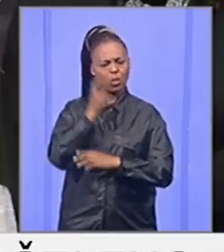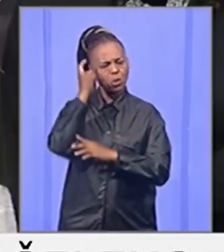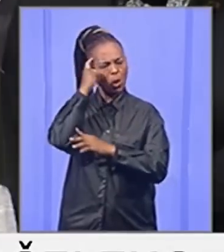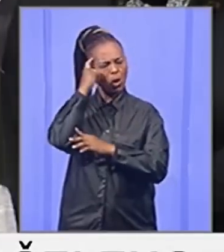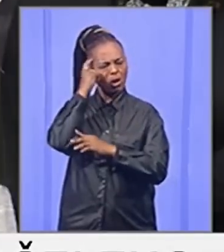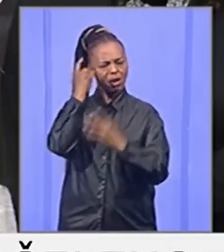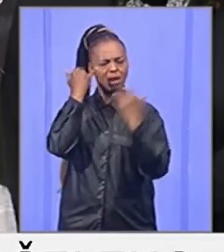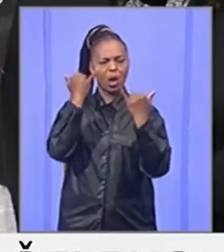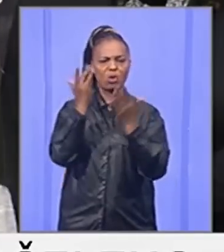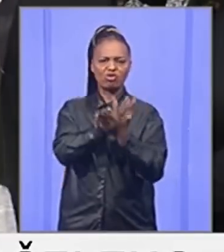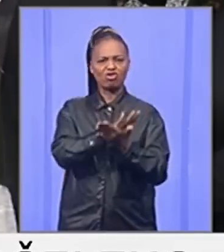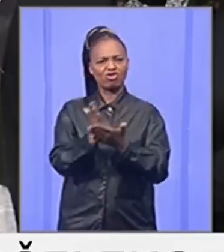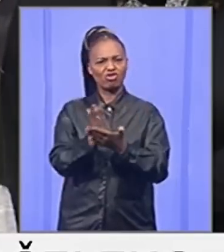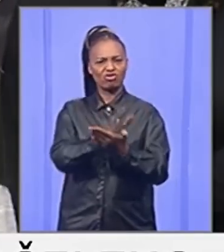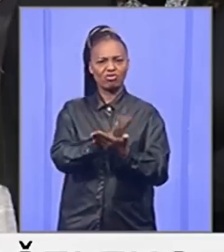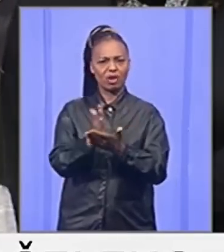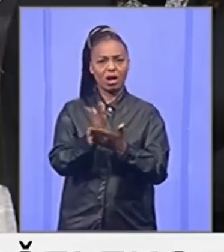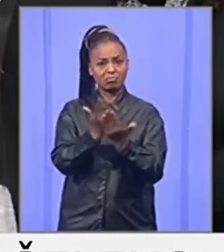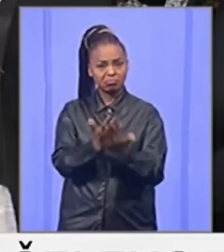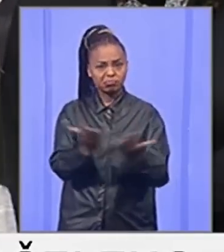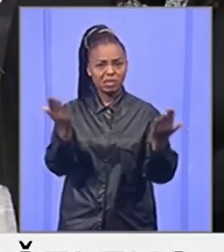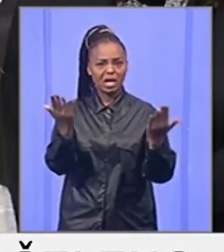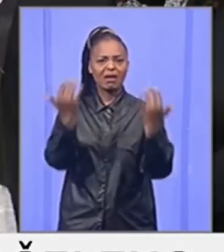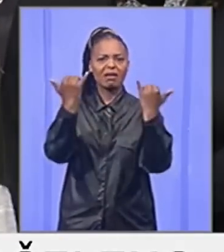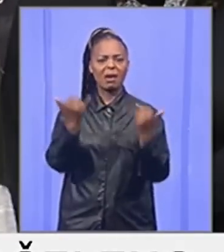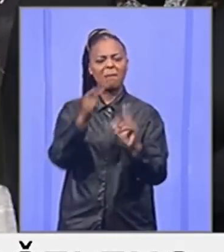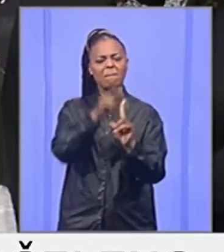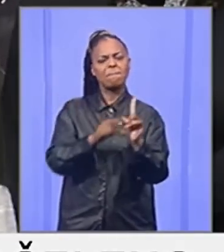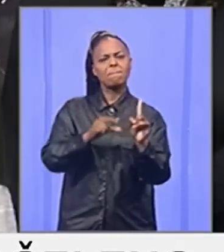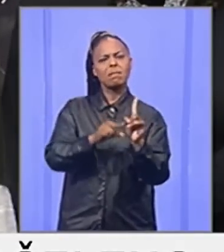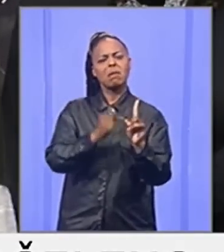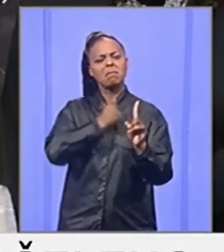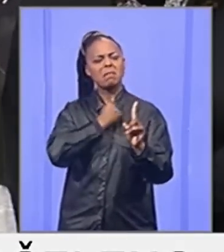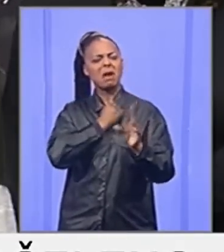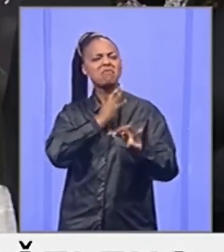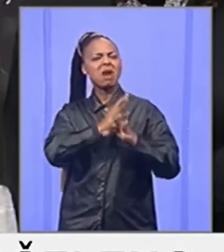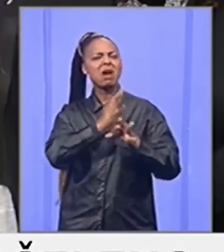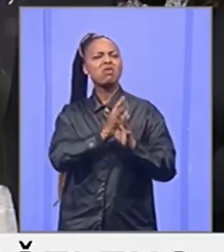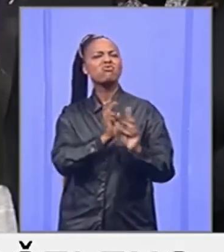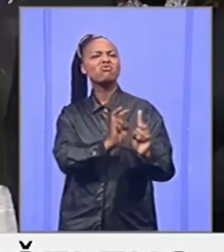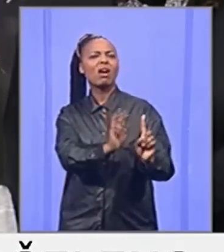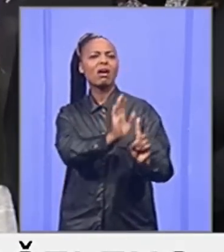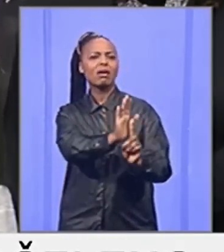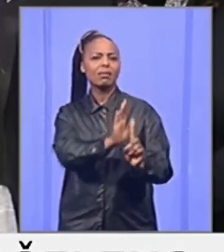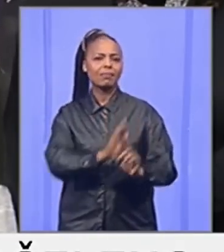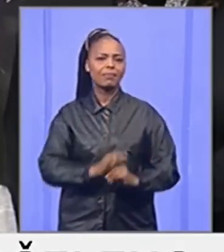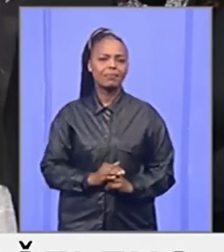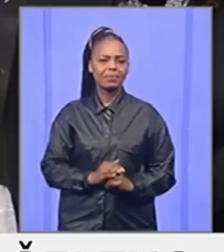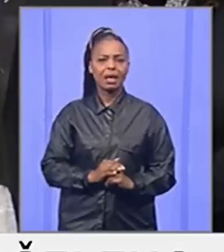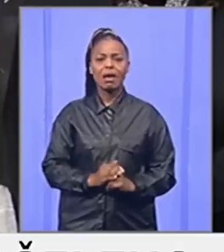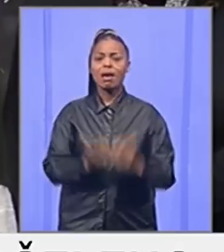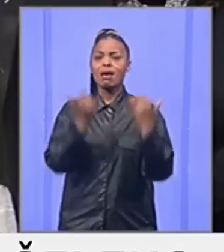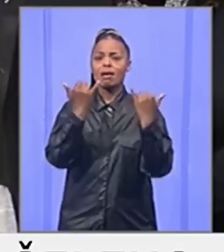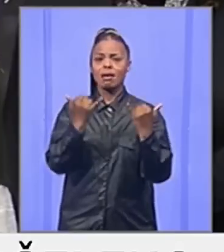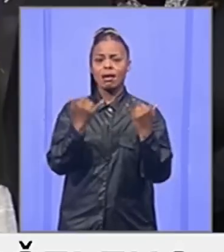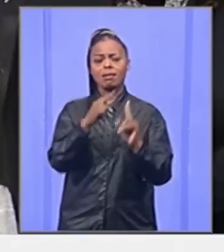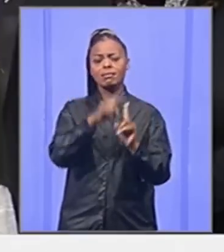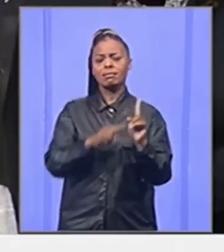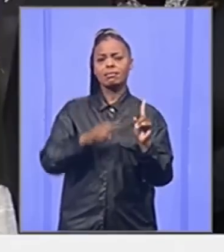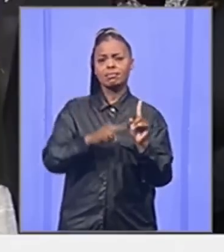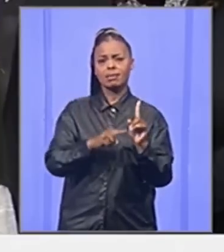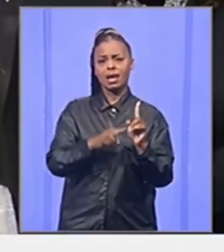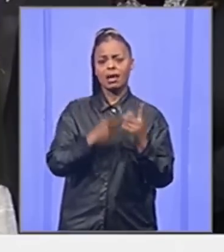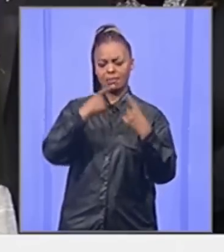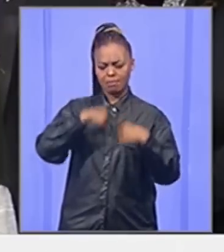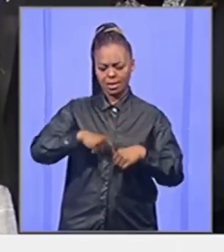to share with you the type of person my father was. I, Dixon Ngamlane, make